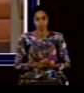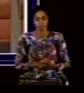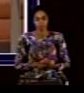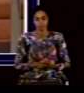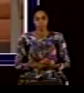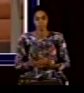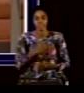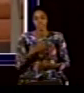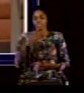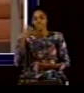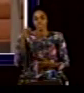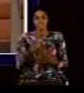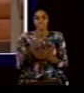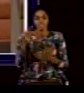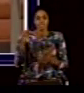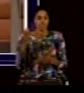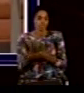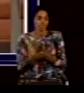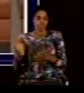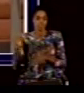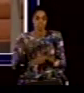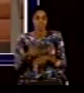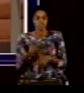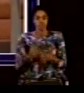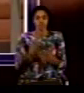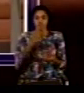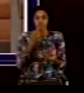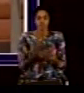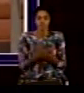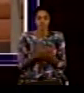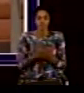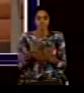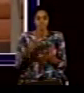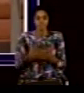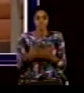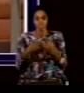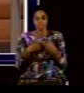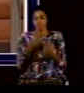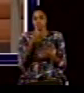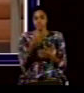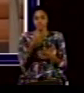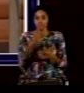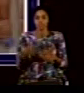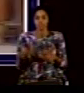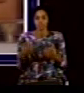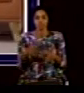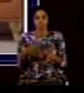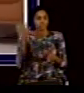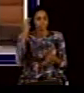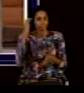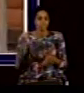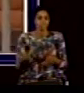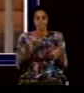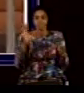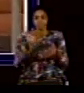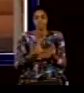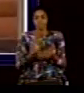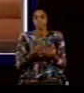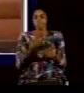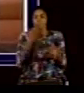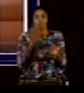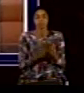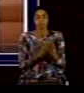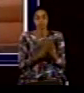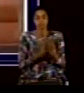to prove that these pains has really gone. Let's listen to her, sister. Church, praise